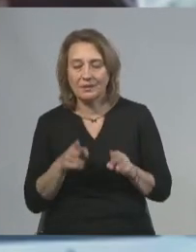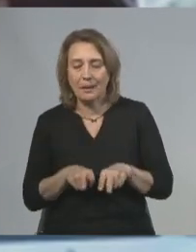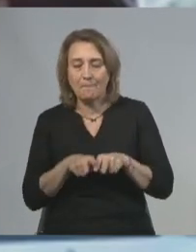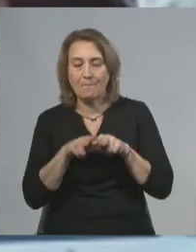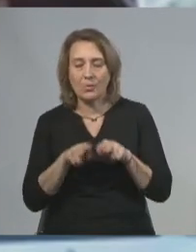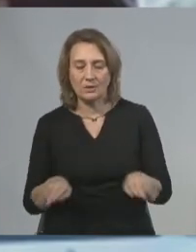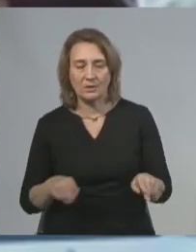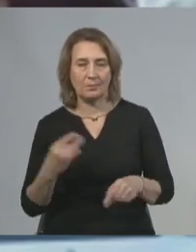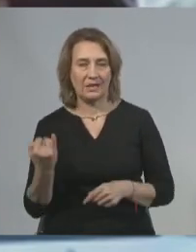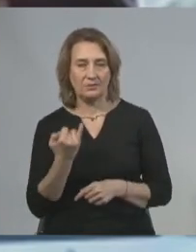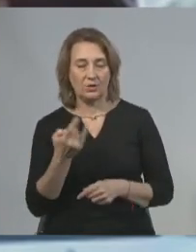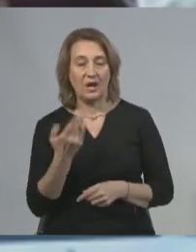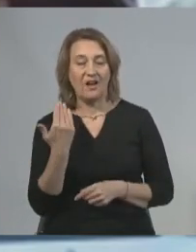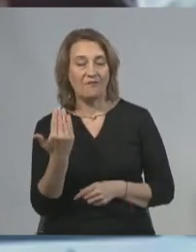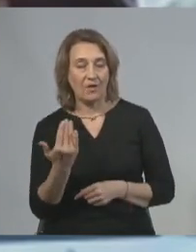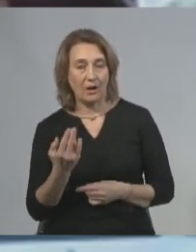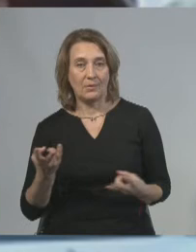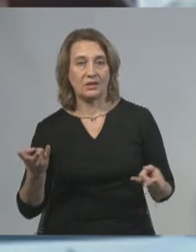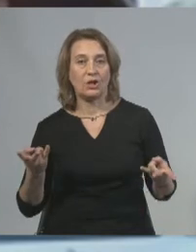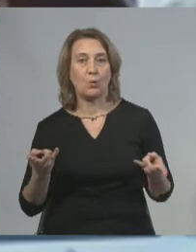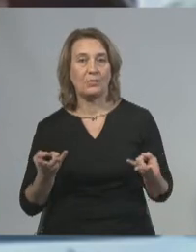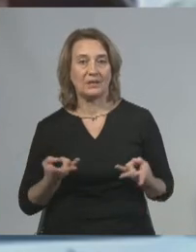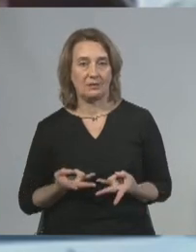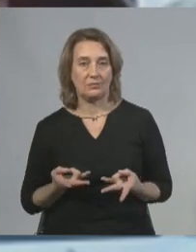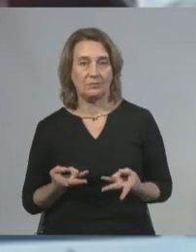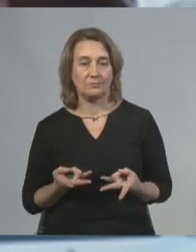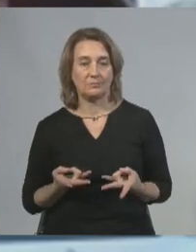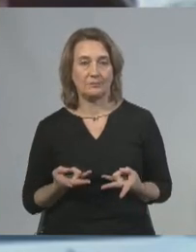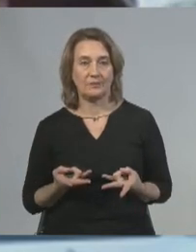about on i would say weekly basis